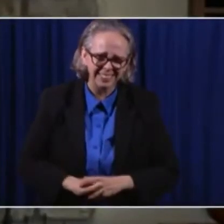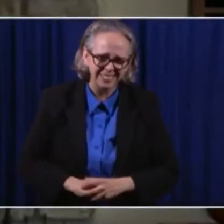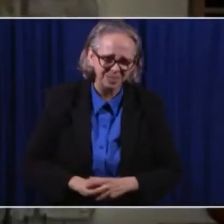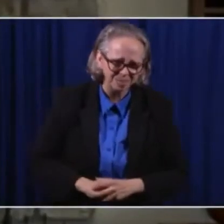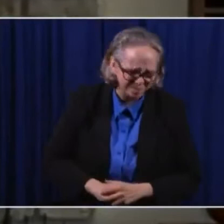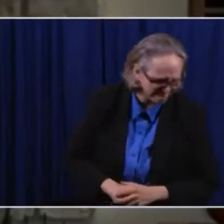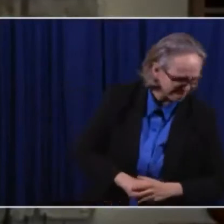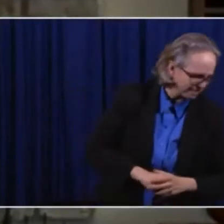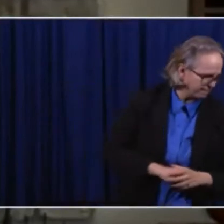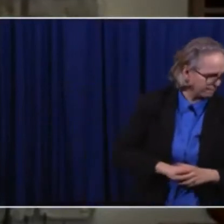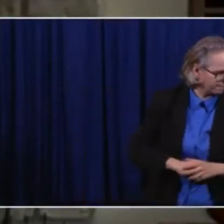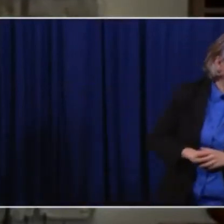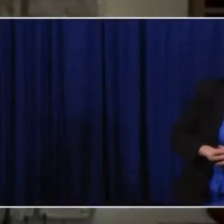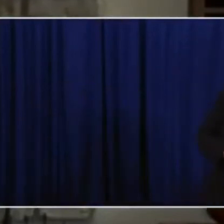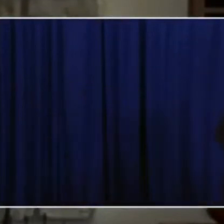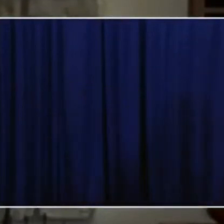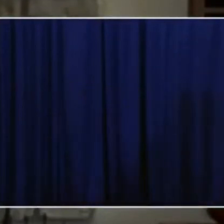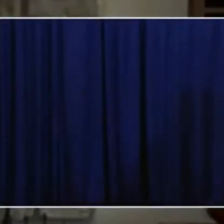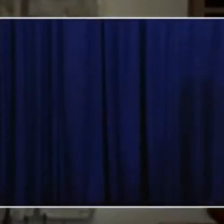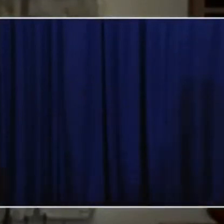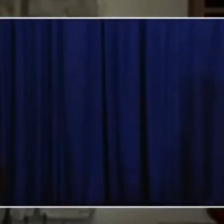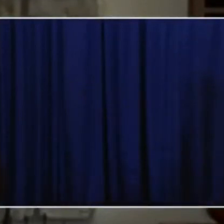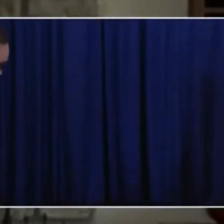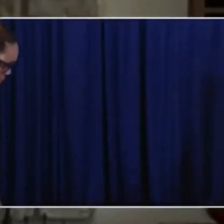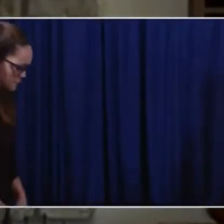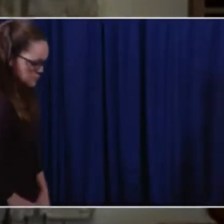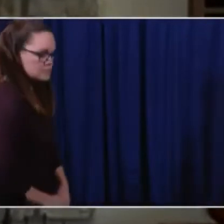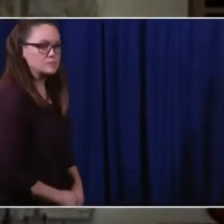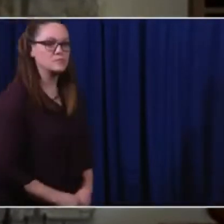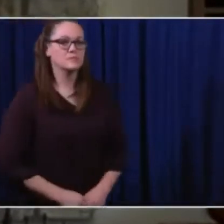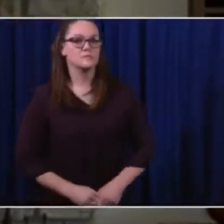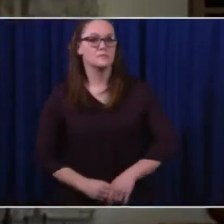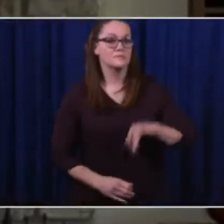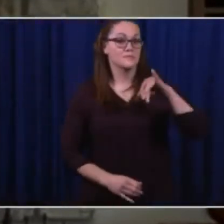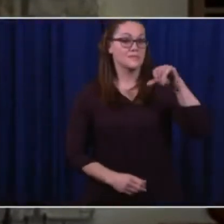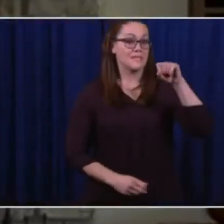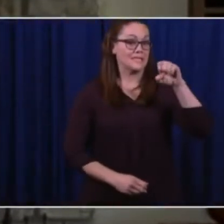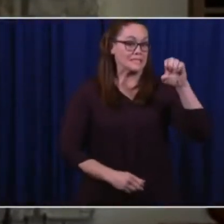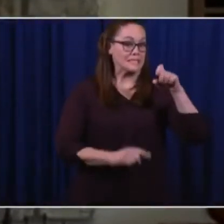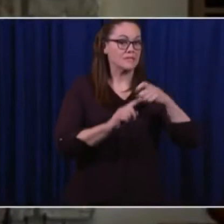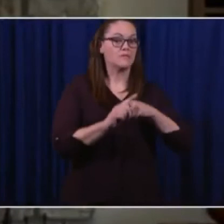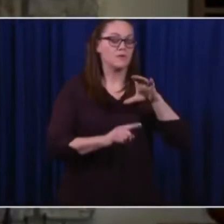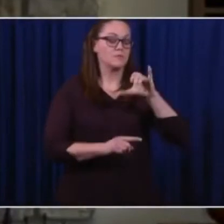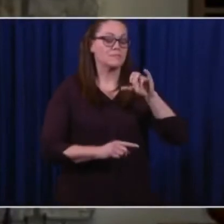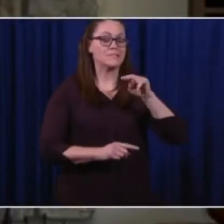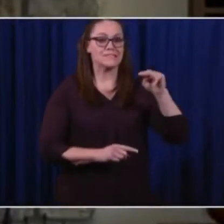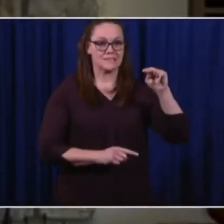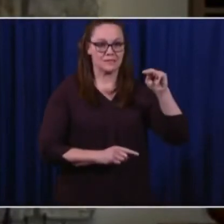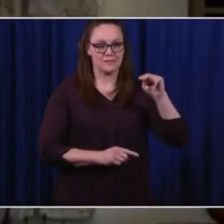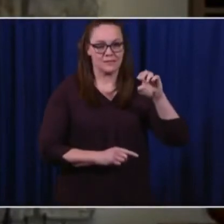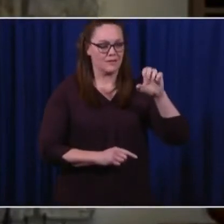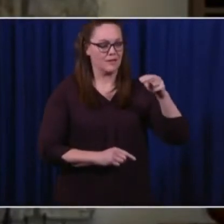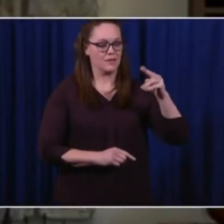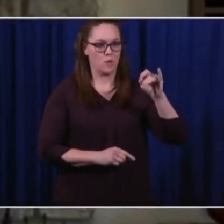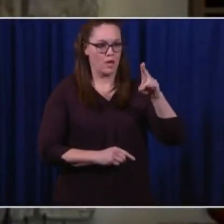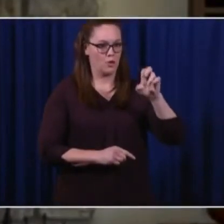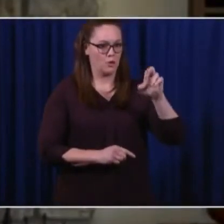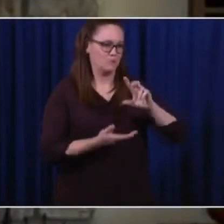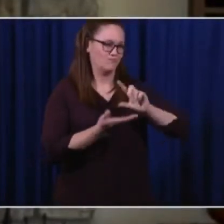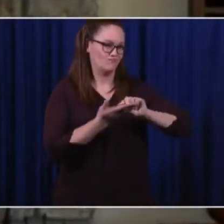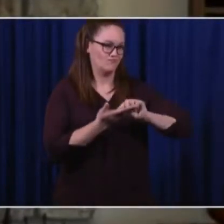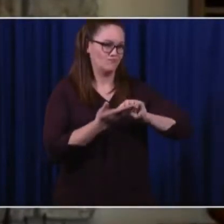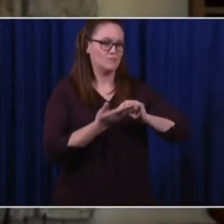Next question is from Jesse Balmert at the Cincinnati Enquirer. Hi, Governor. Hey, Jesse. My question